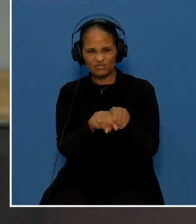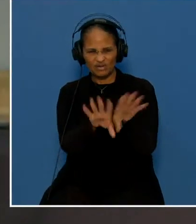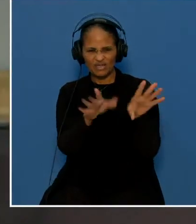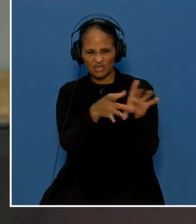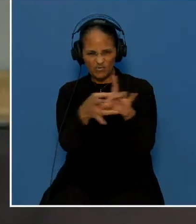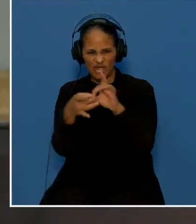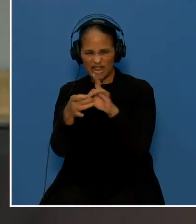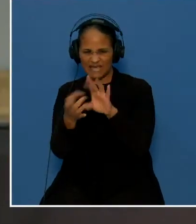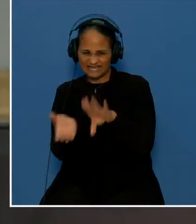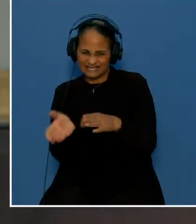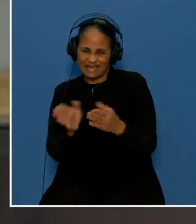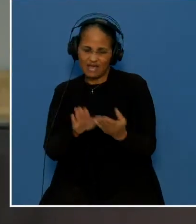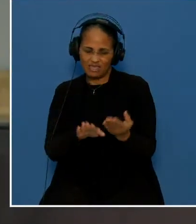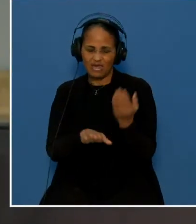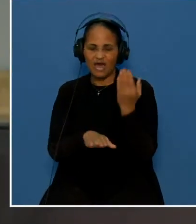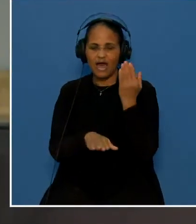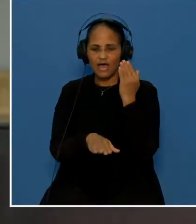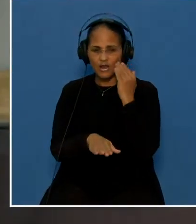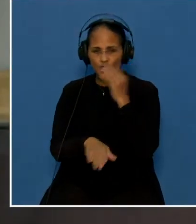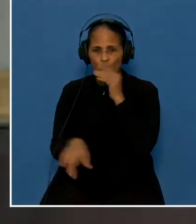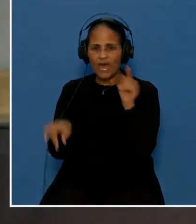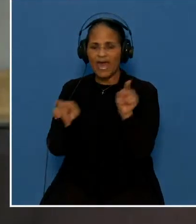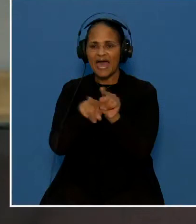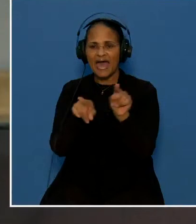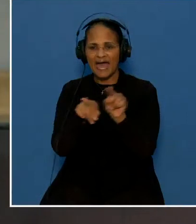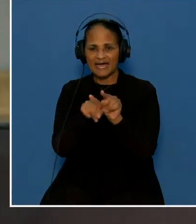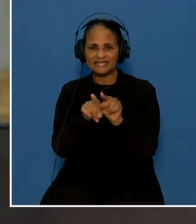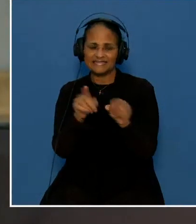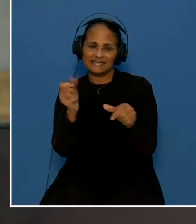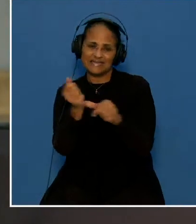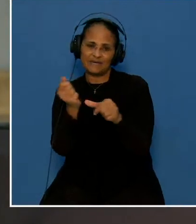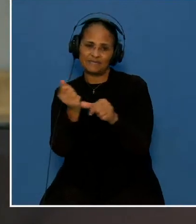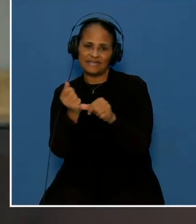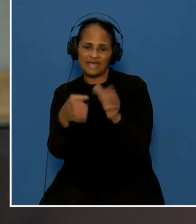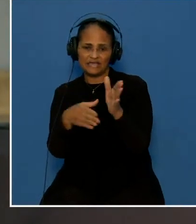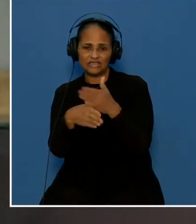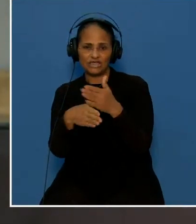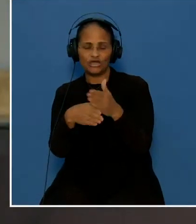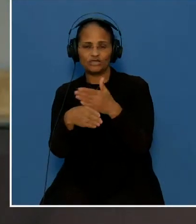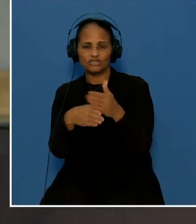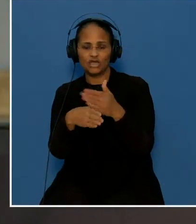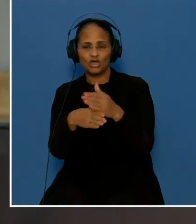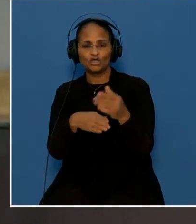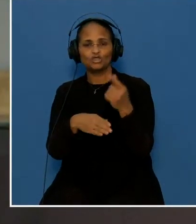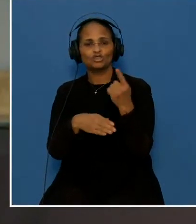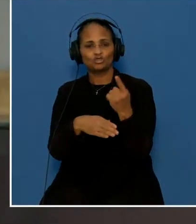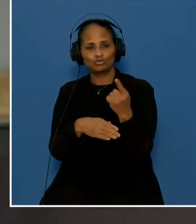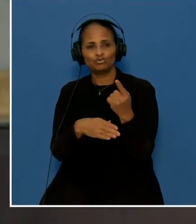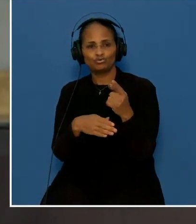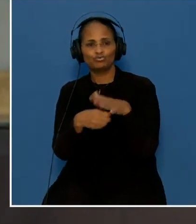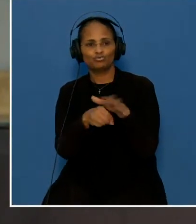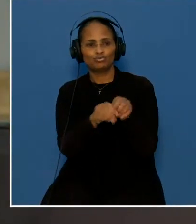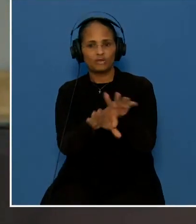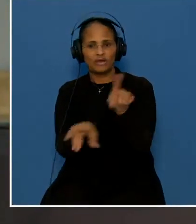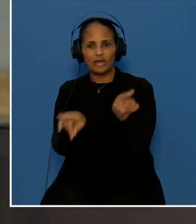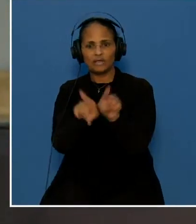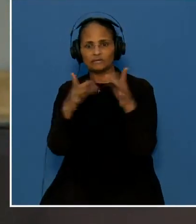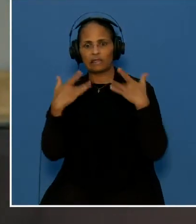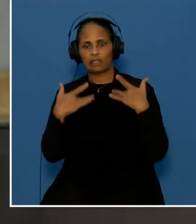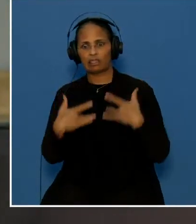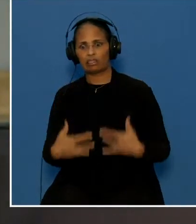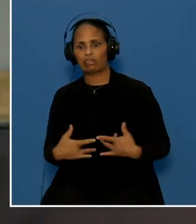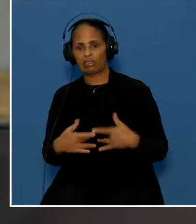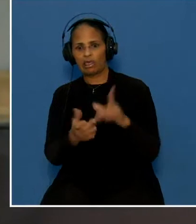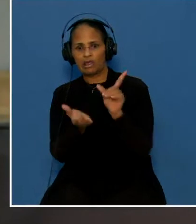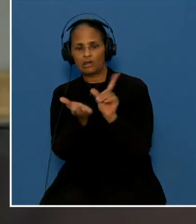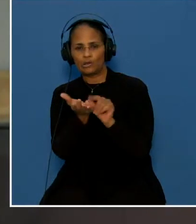death. And I know, as the Deputy has shared, that the loss of one of our own to COVID-19 came as devastating news to our